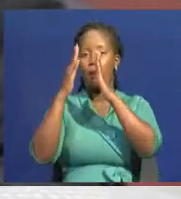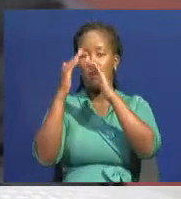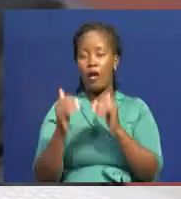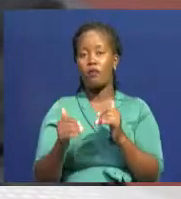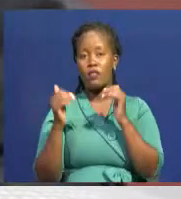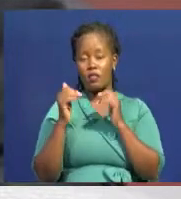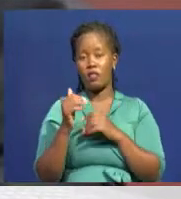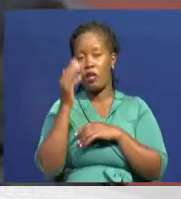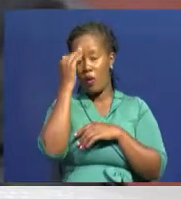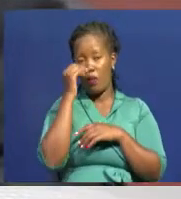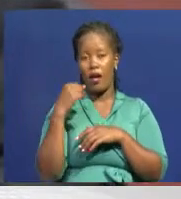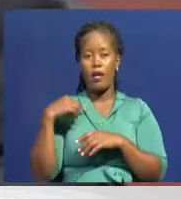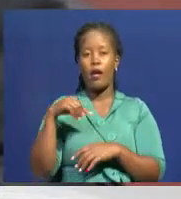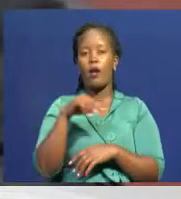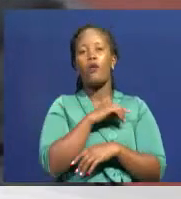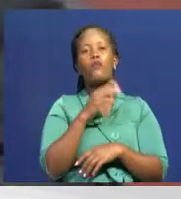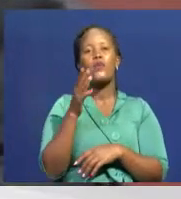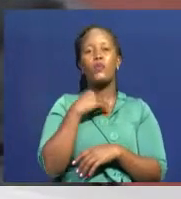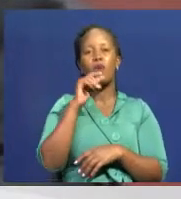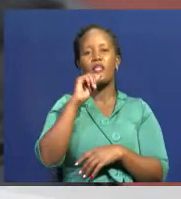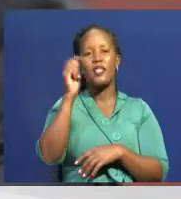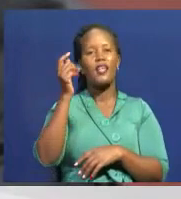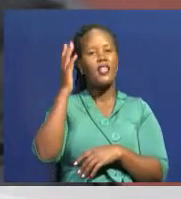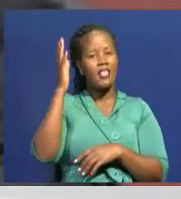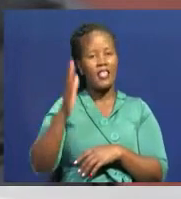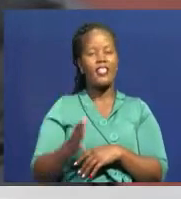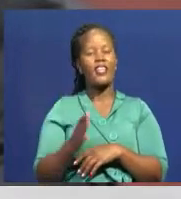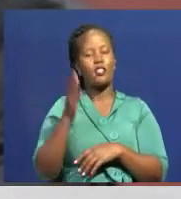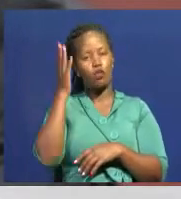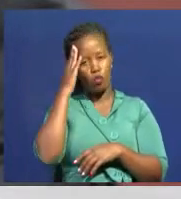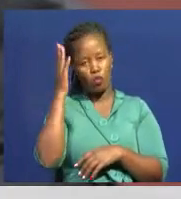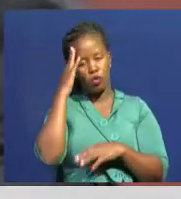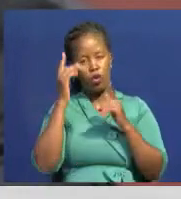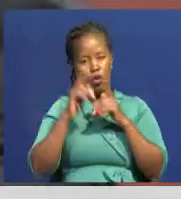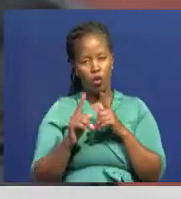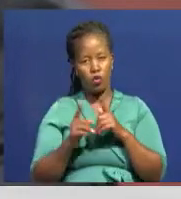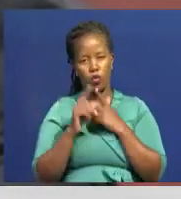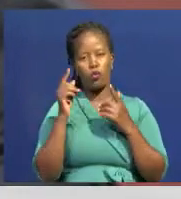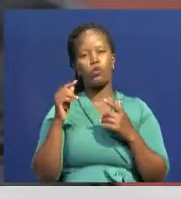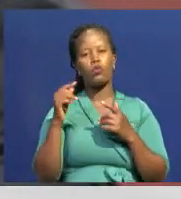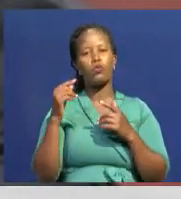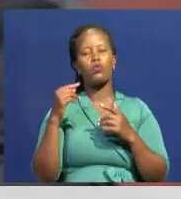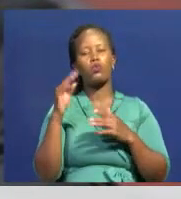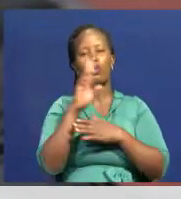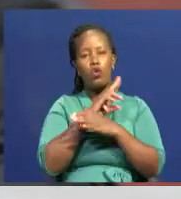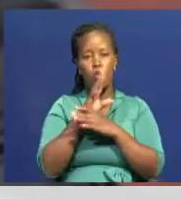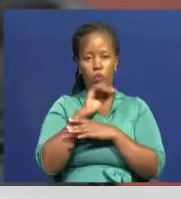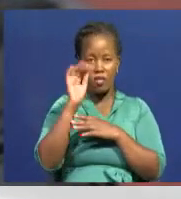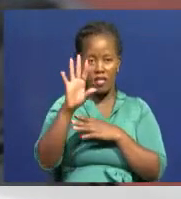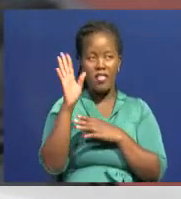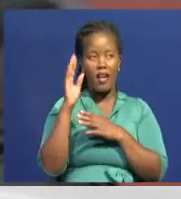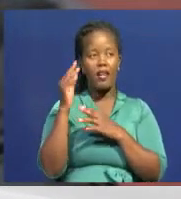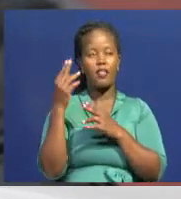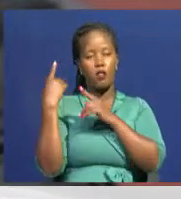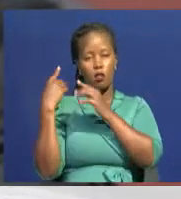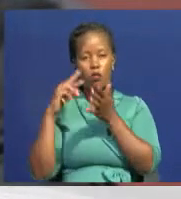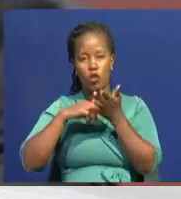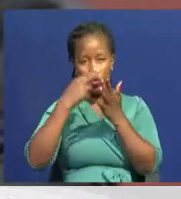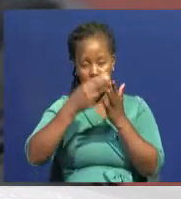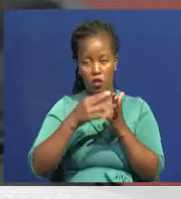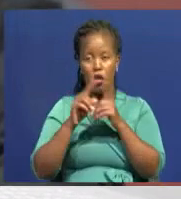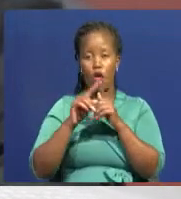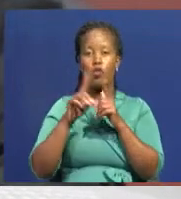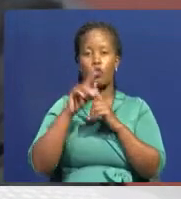because that is something that we want Kenyans really to appreciate, and Kenyans also to put in their contribution and make it cheaper for everyone to afford